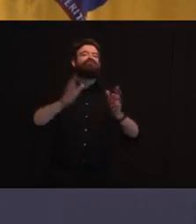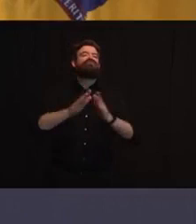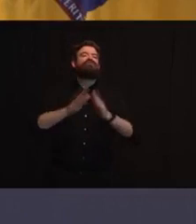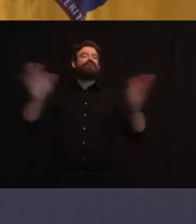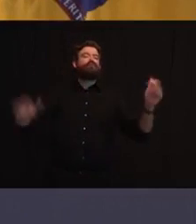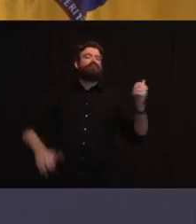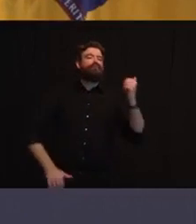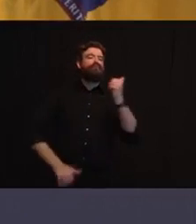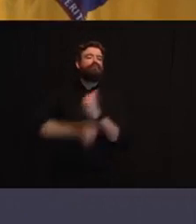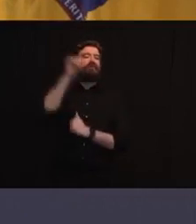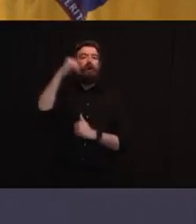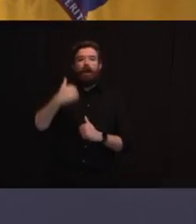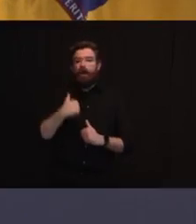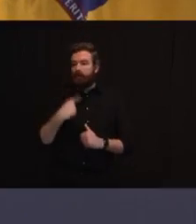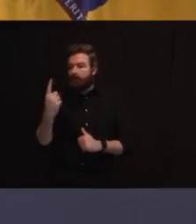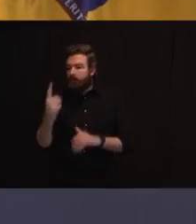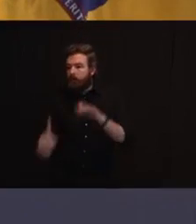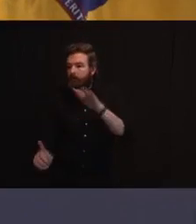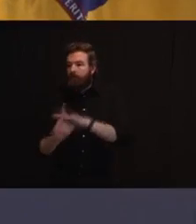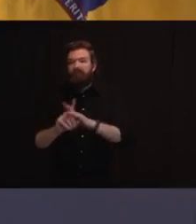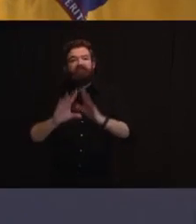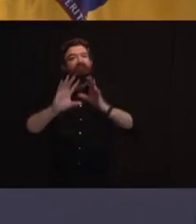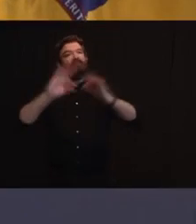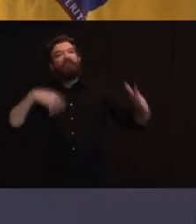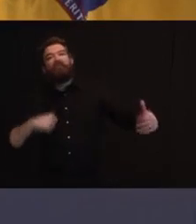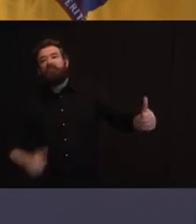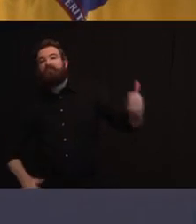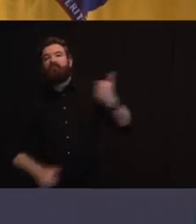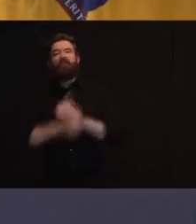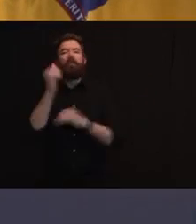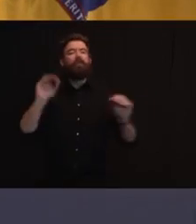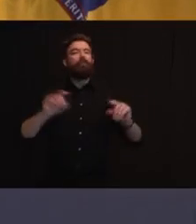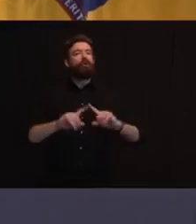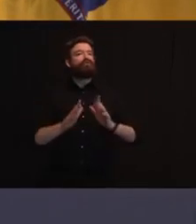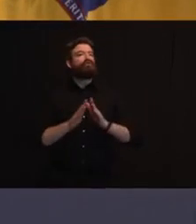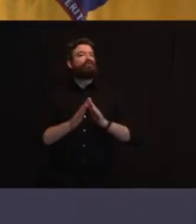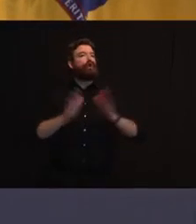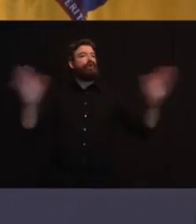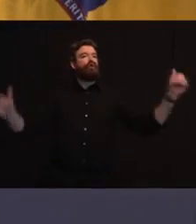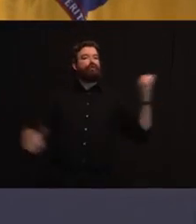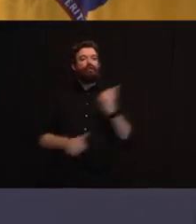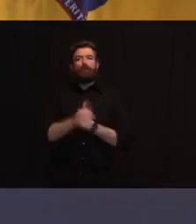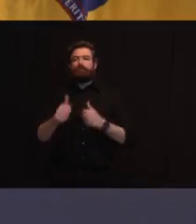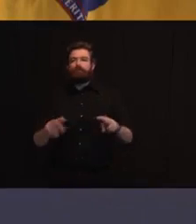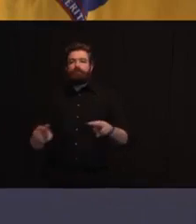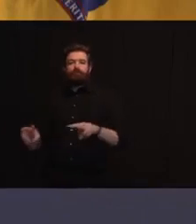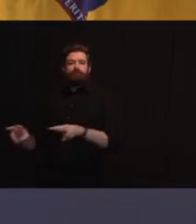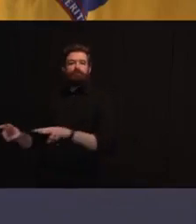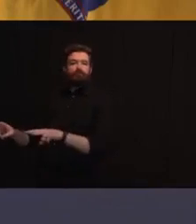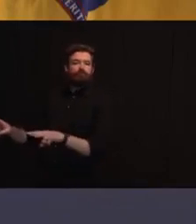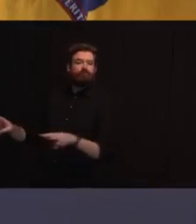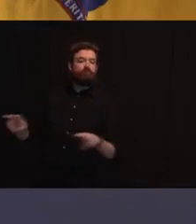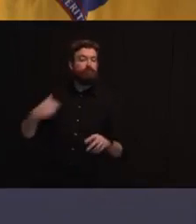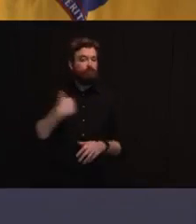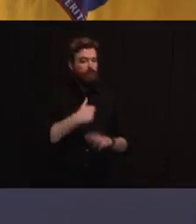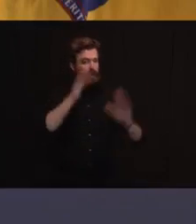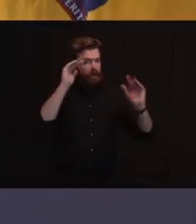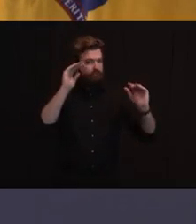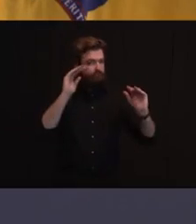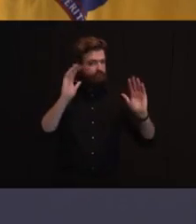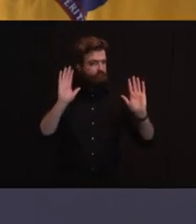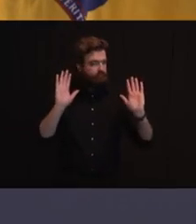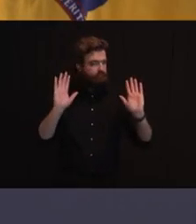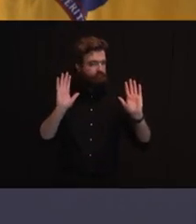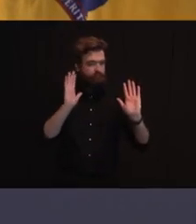characterize it. But again, we're in the category of we'll hope for the best, but we're going to prepare for the worst. And with